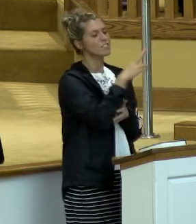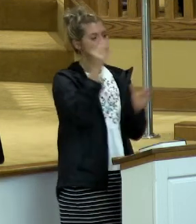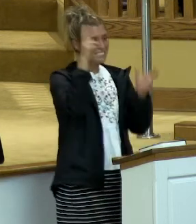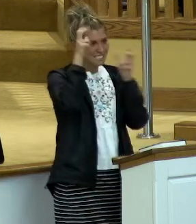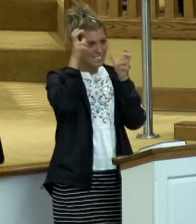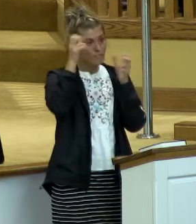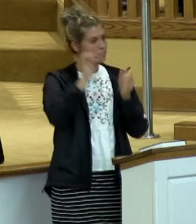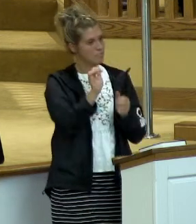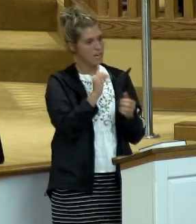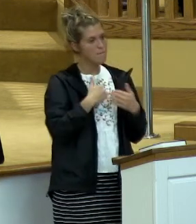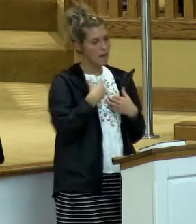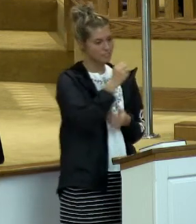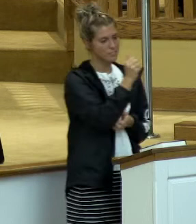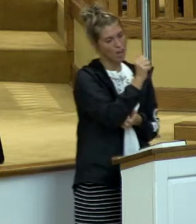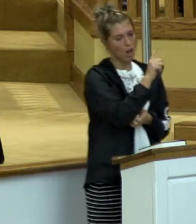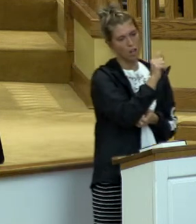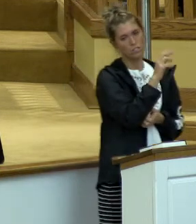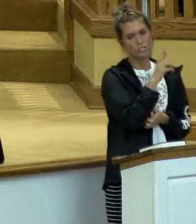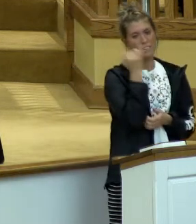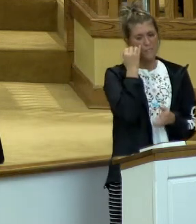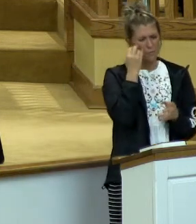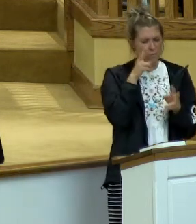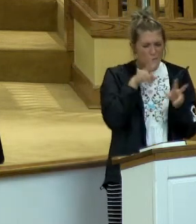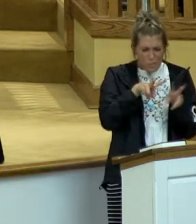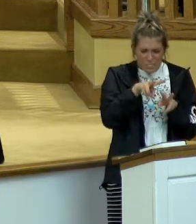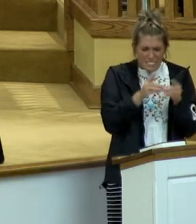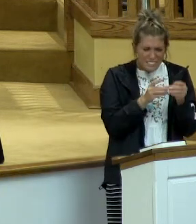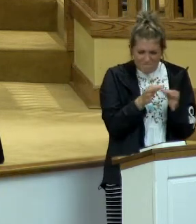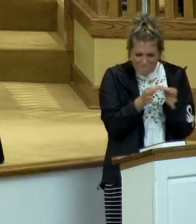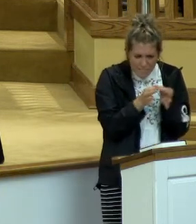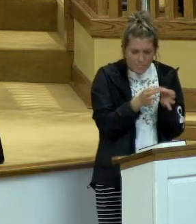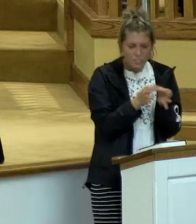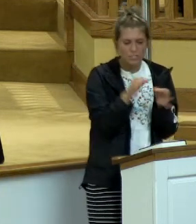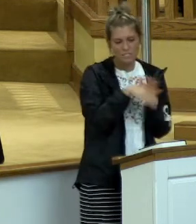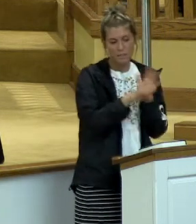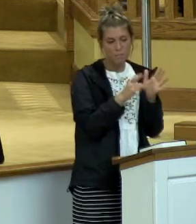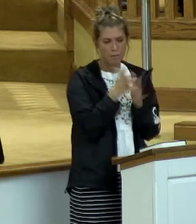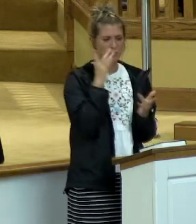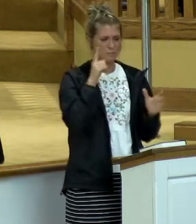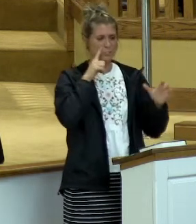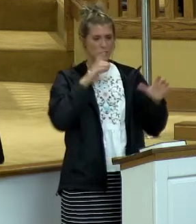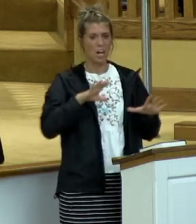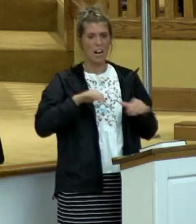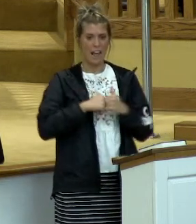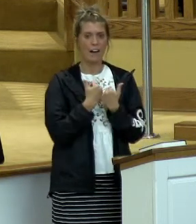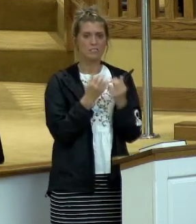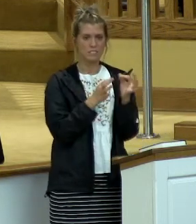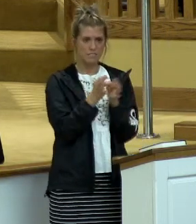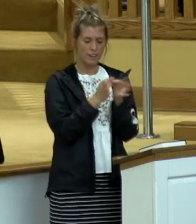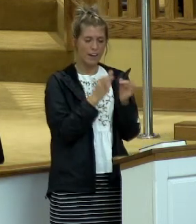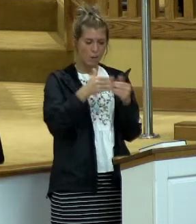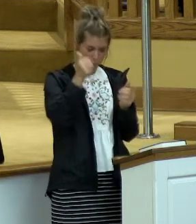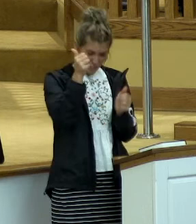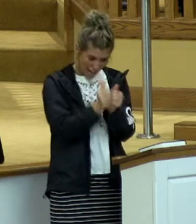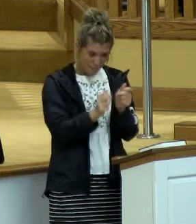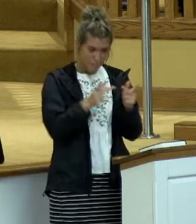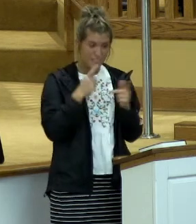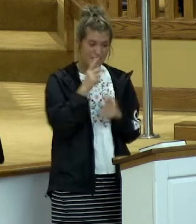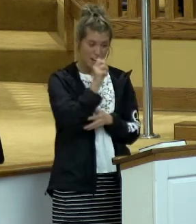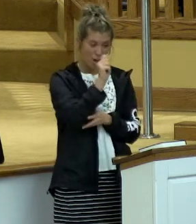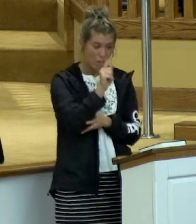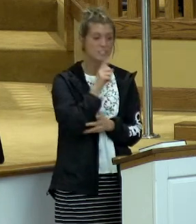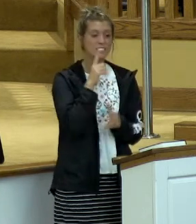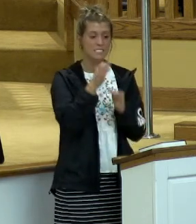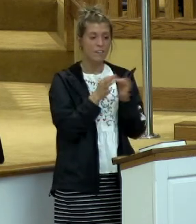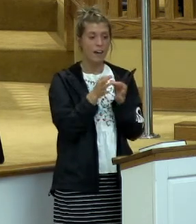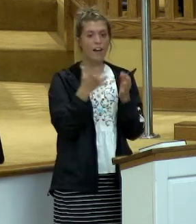has an altar also. When you look at the definition of the word altar in the Hebrew and the Greek in the Bible, you're going to be shocked how it's defined. Almost every place it says altar